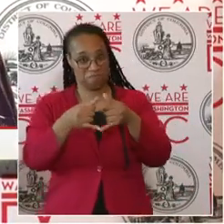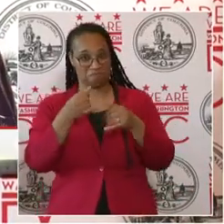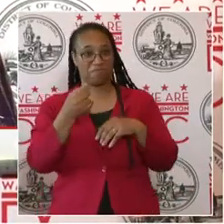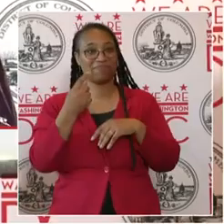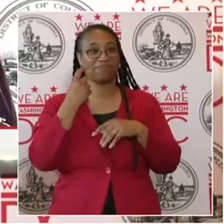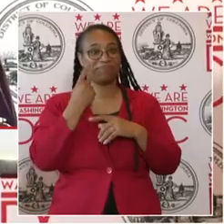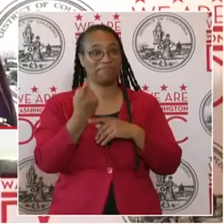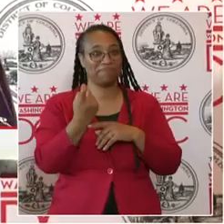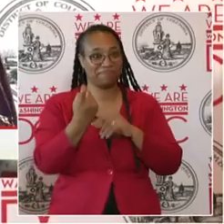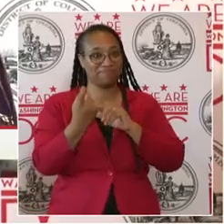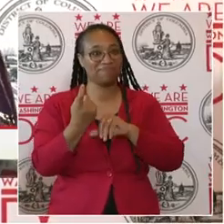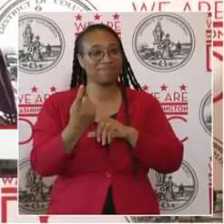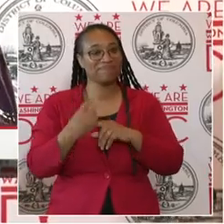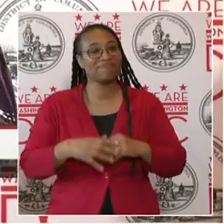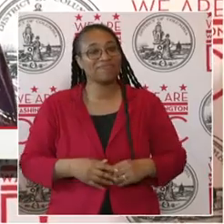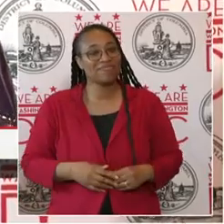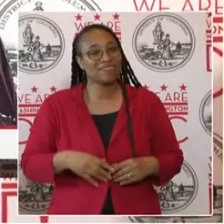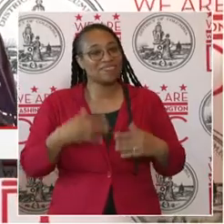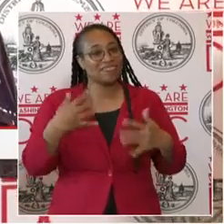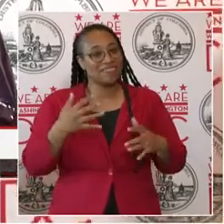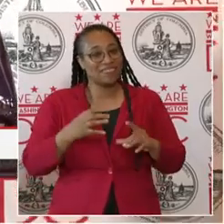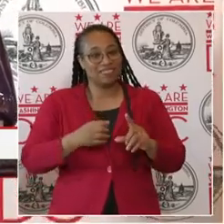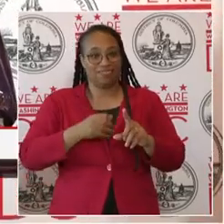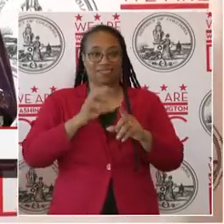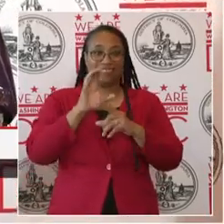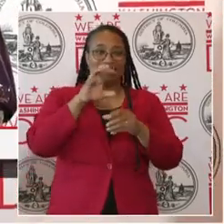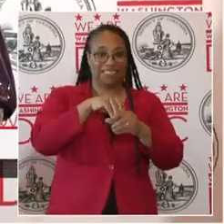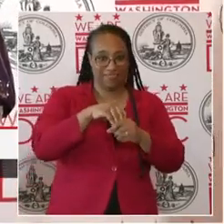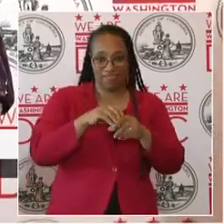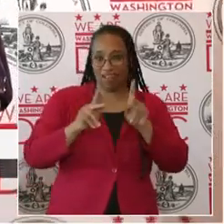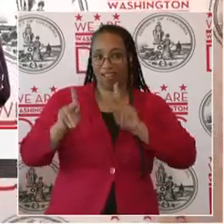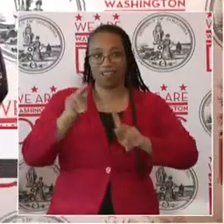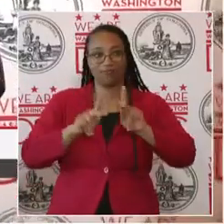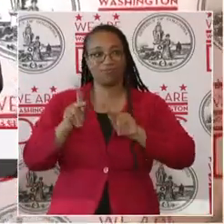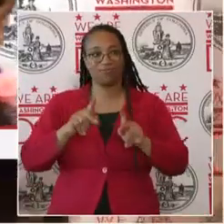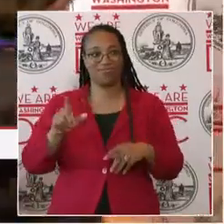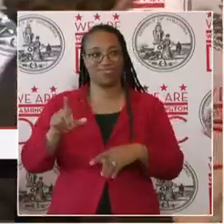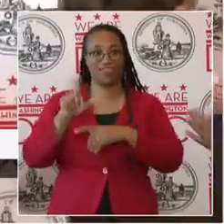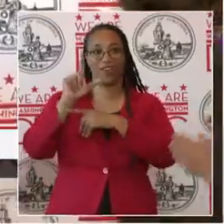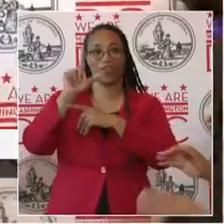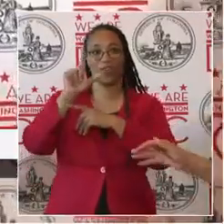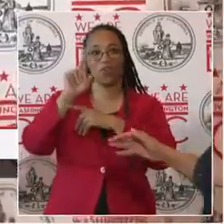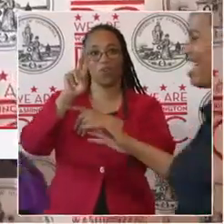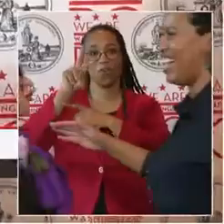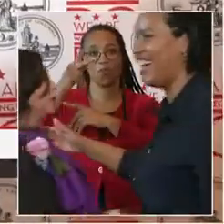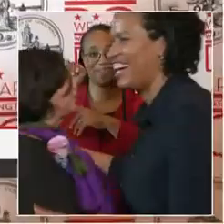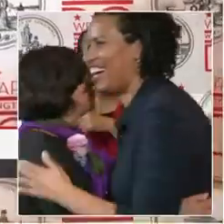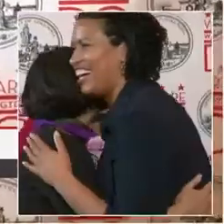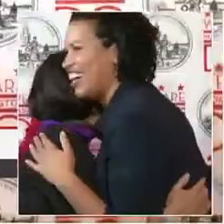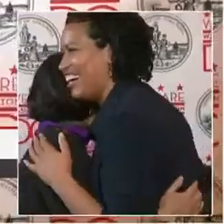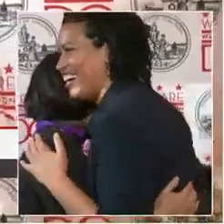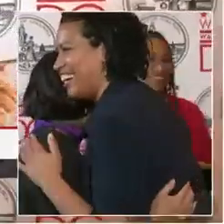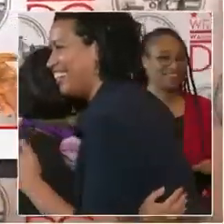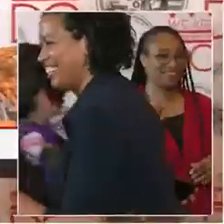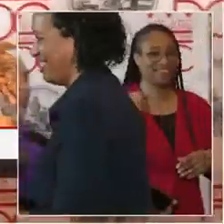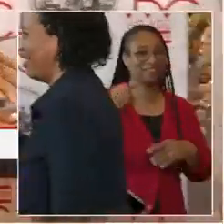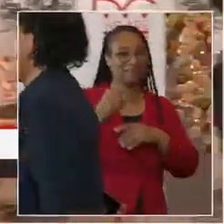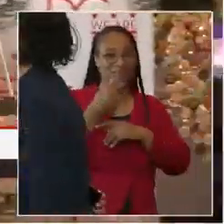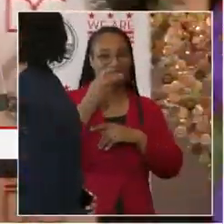an impact in civic engagement. That is none other than Lupe Quinteros